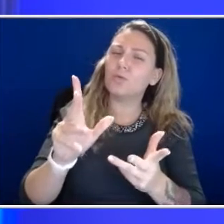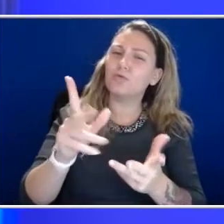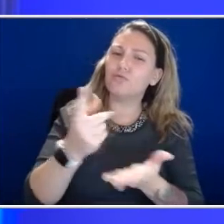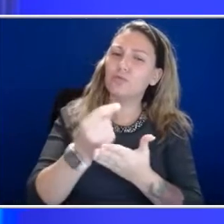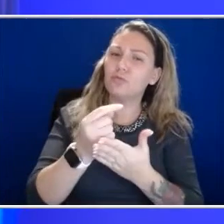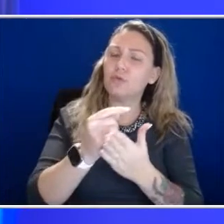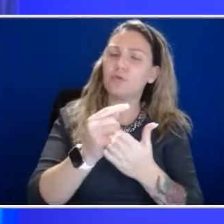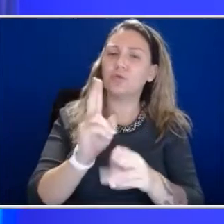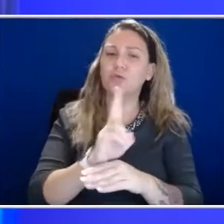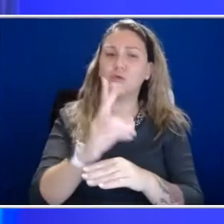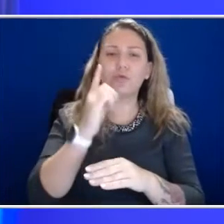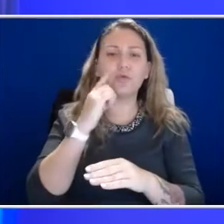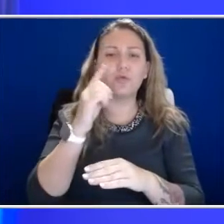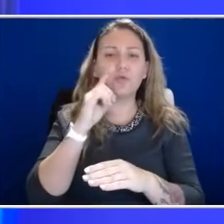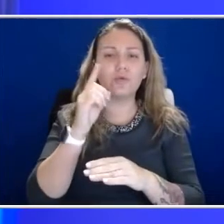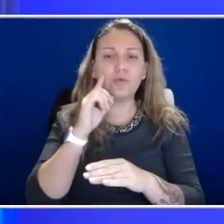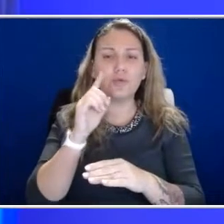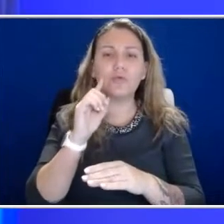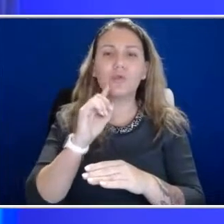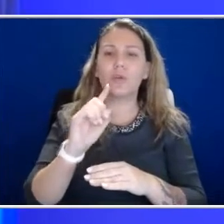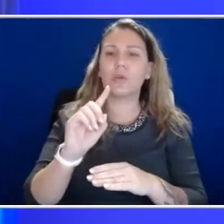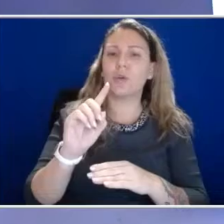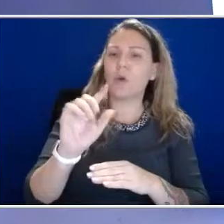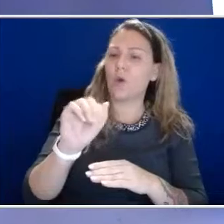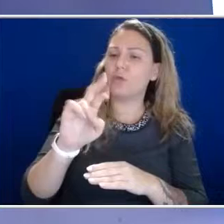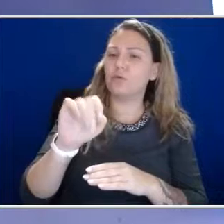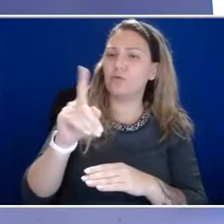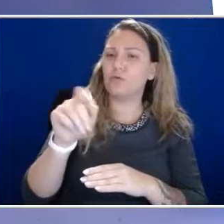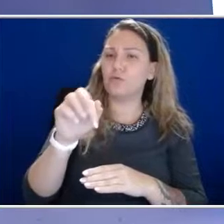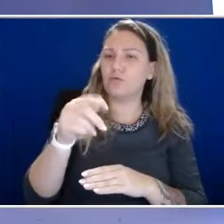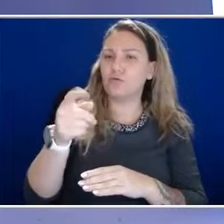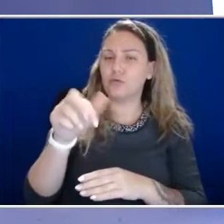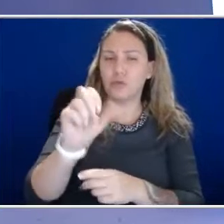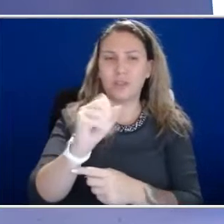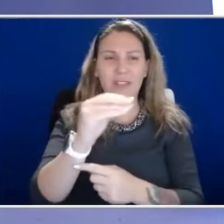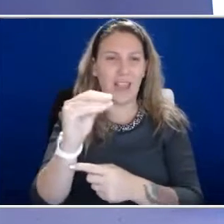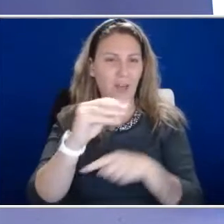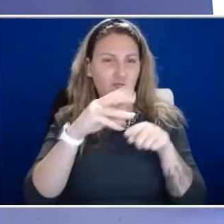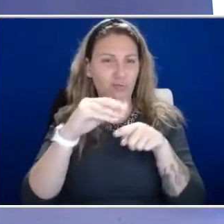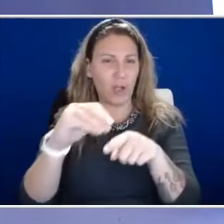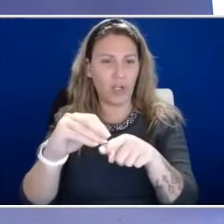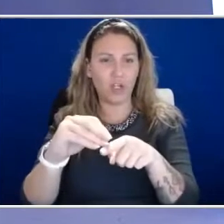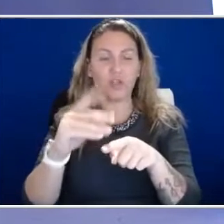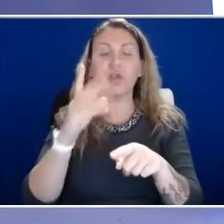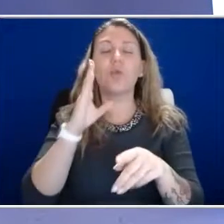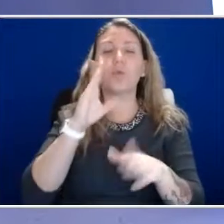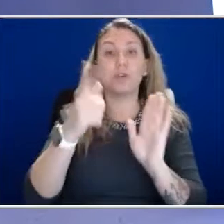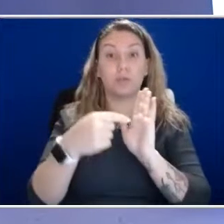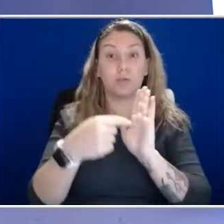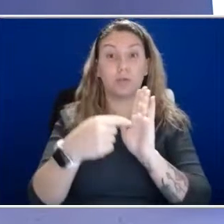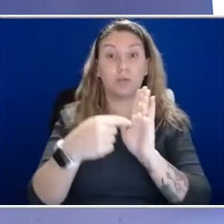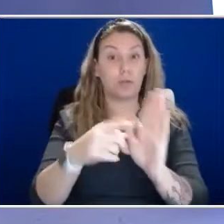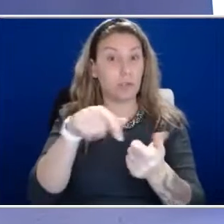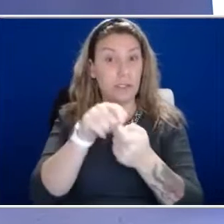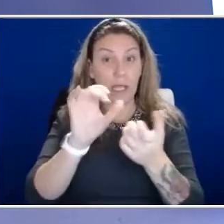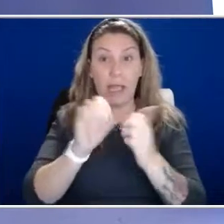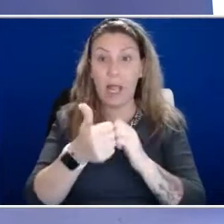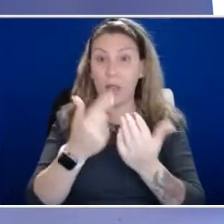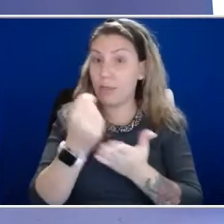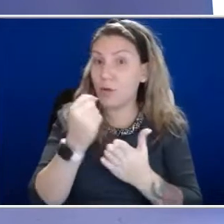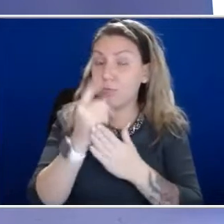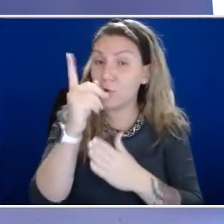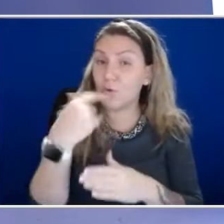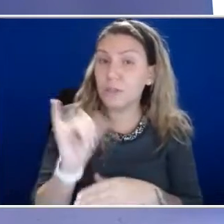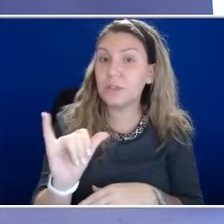like diabetic foot ulcers and radiation. So we're going to take you inside and show you exactly how this therapy works and what it all looks like. But we said at the